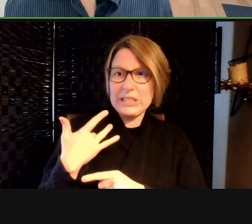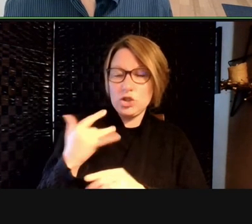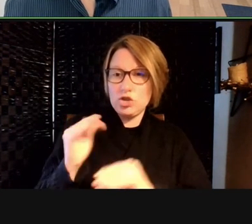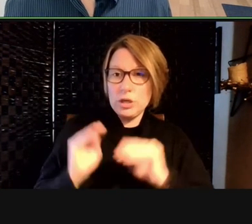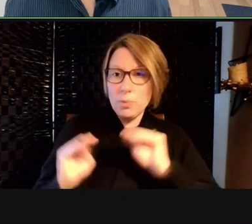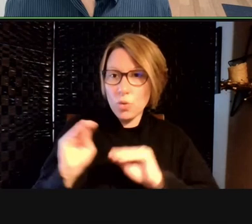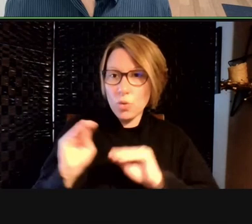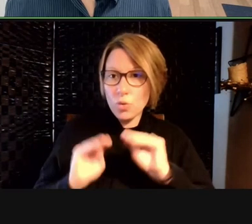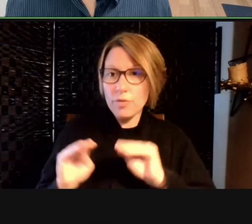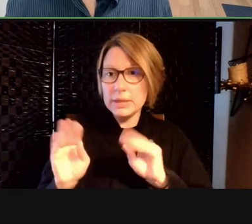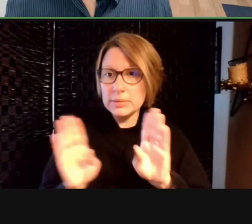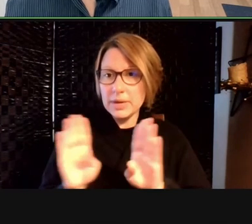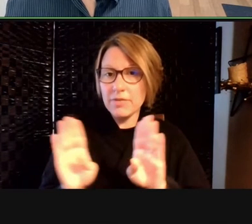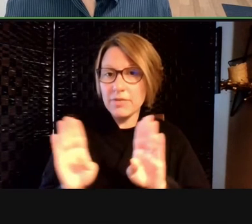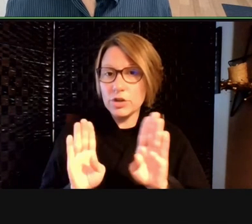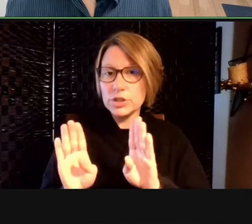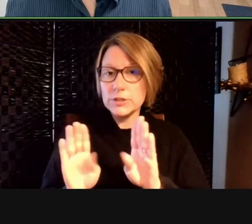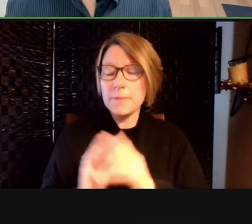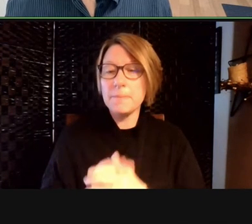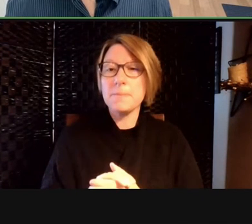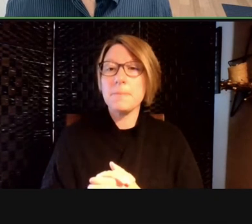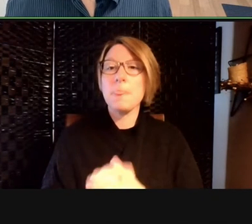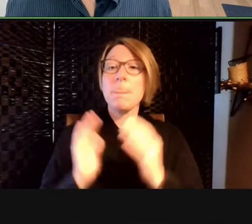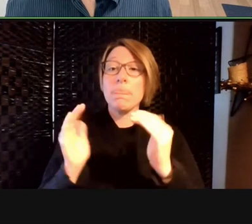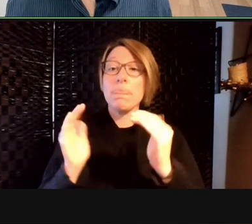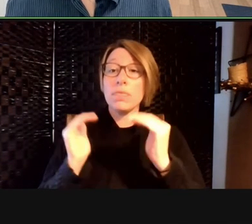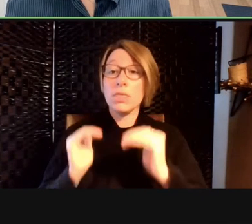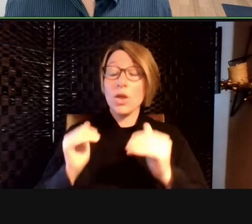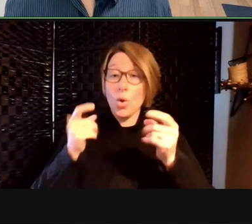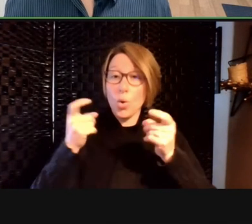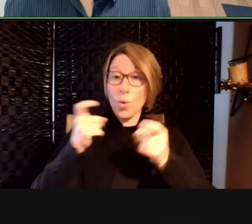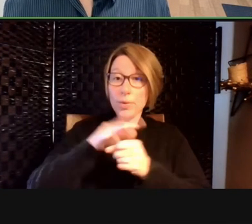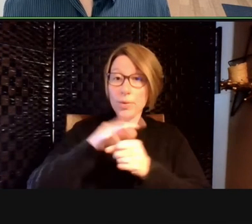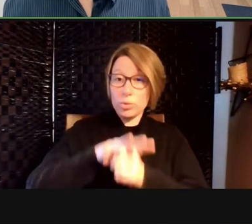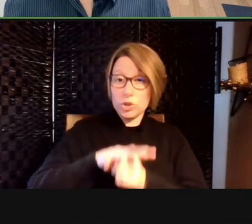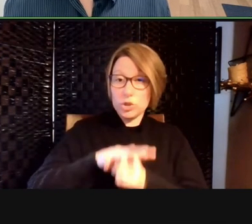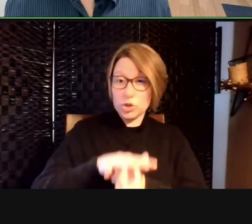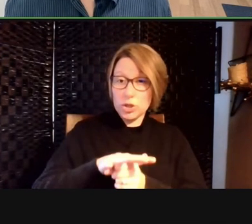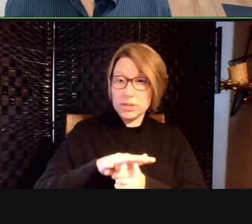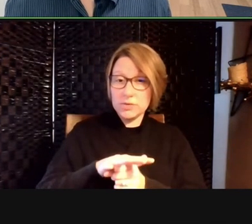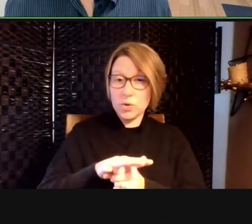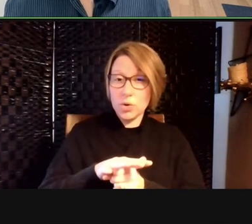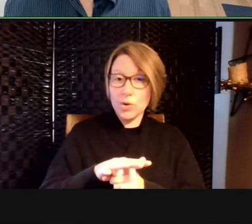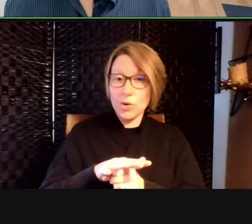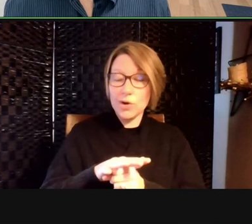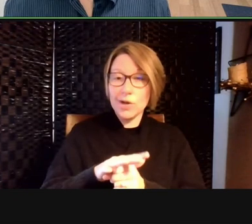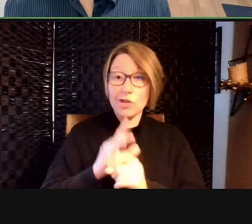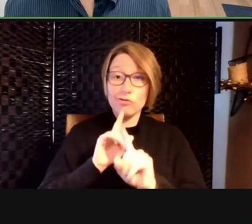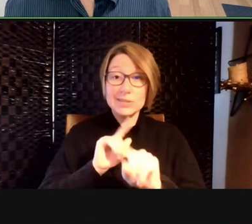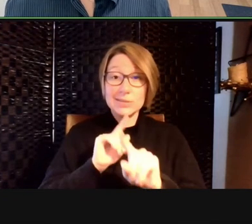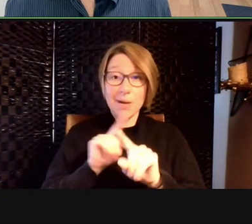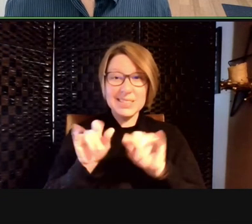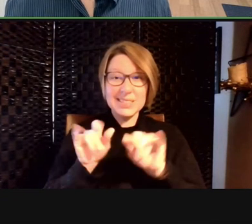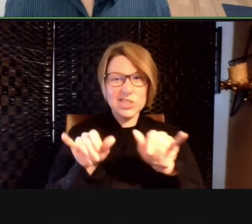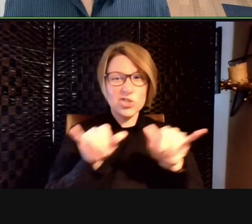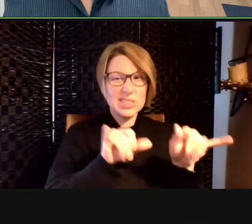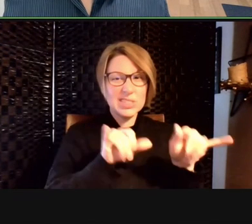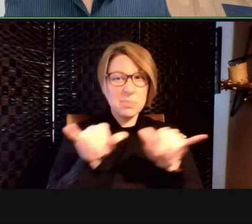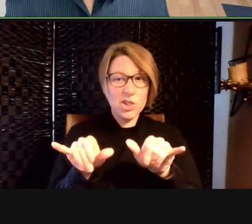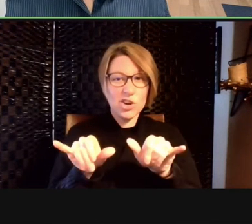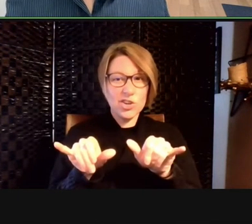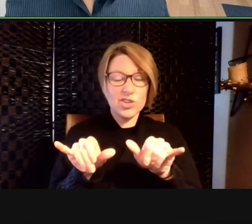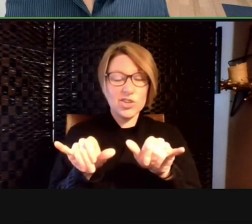behaviors. And then coping with stressful demands from the environment, their responses are similar to individuals with autism.